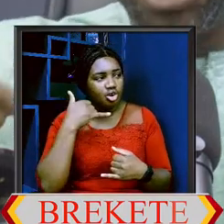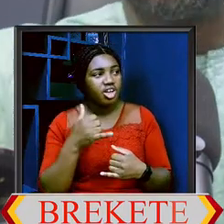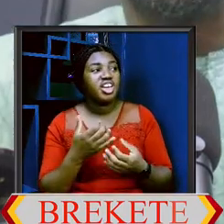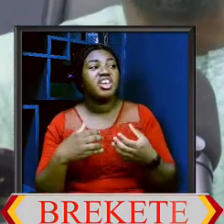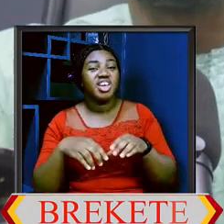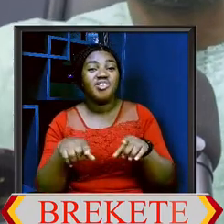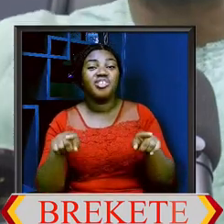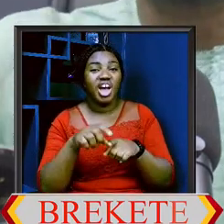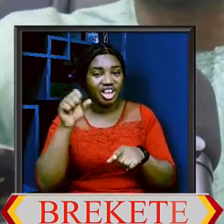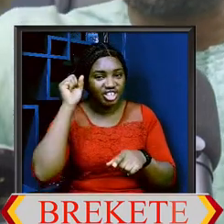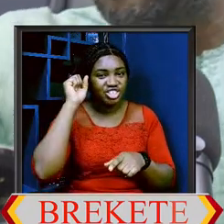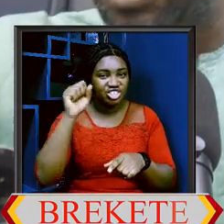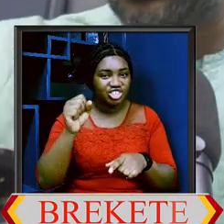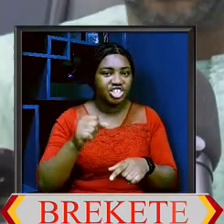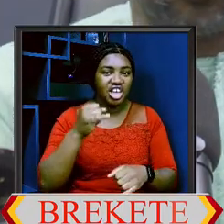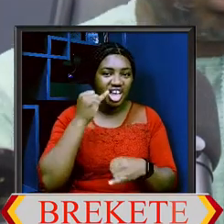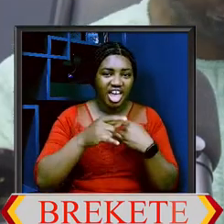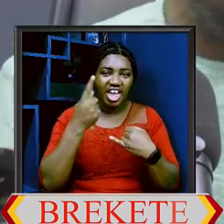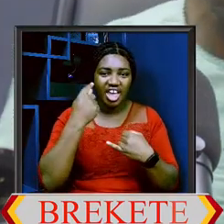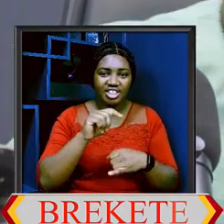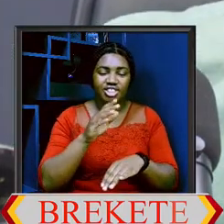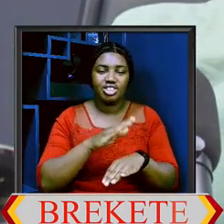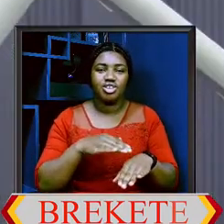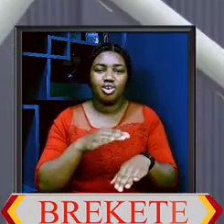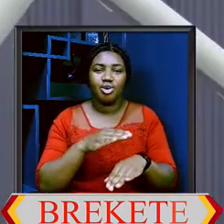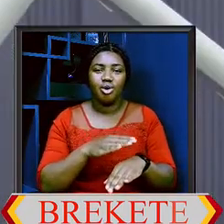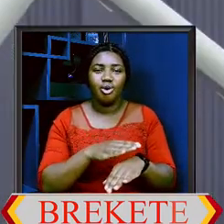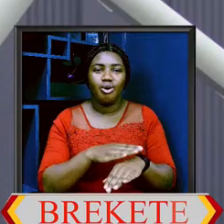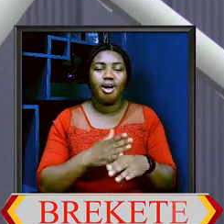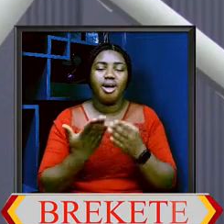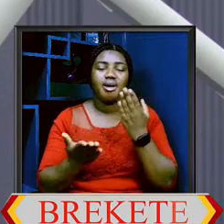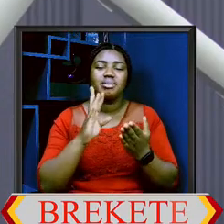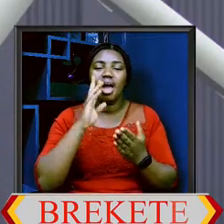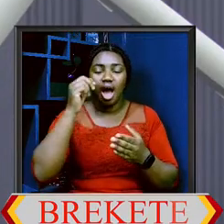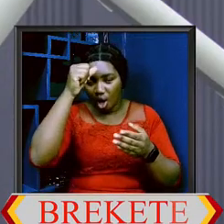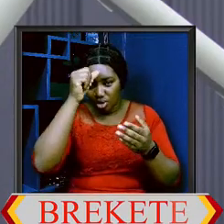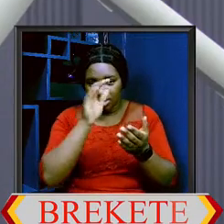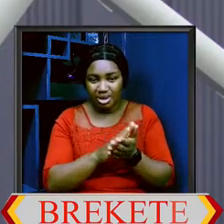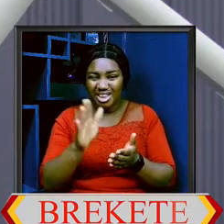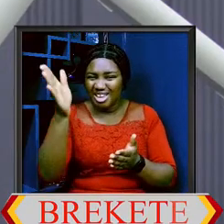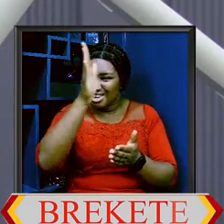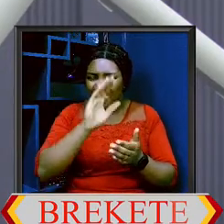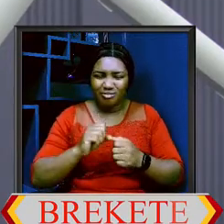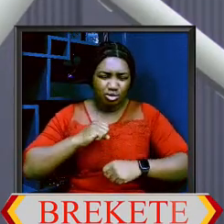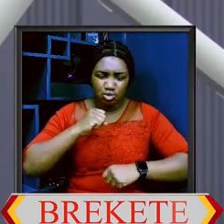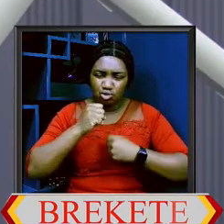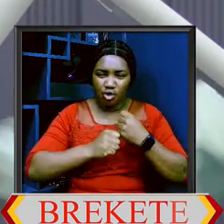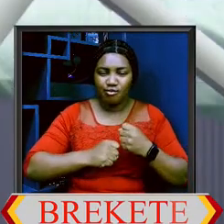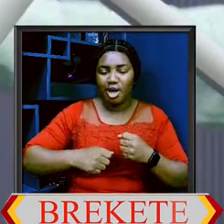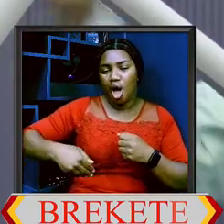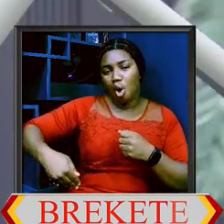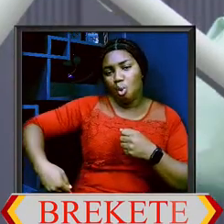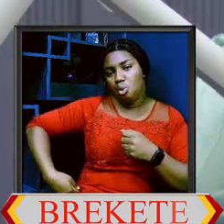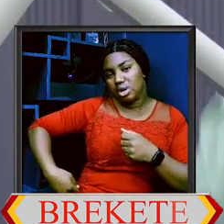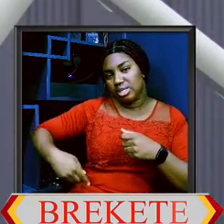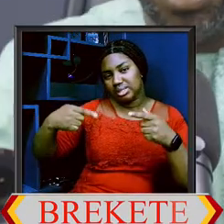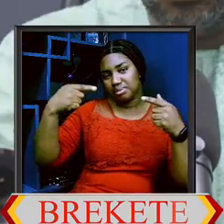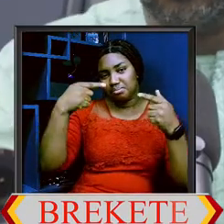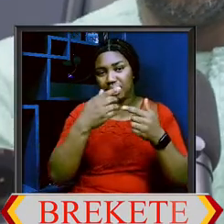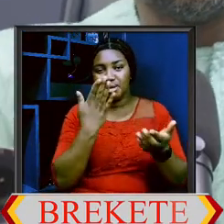even as she end the call May her husband never suffer waste pain amen may he never experience power failure on